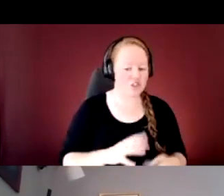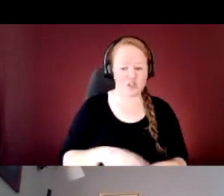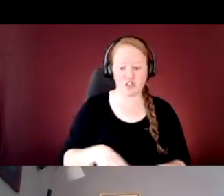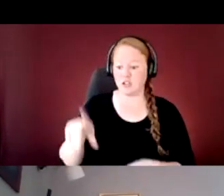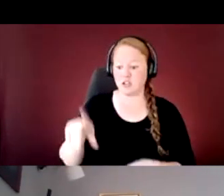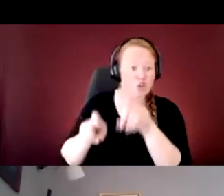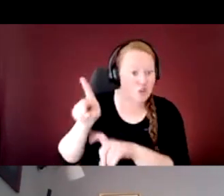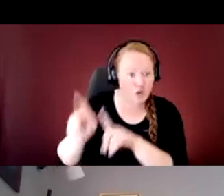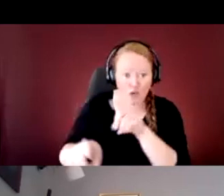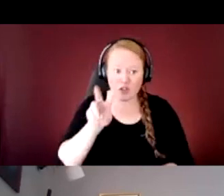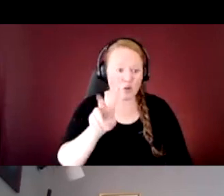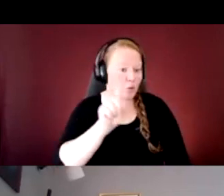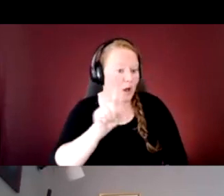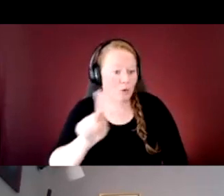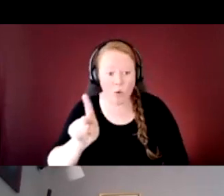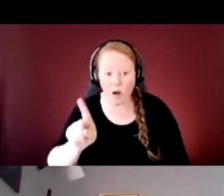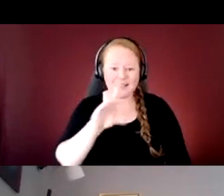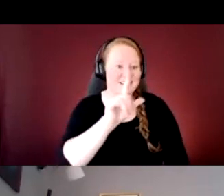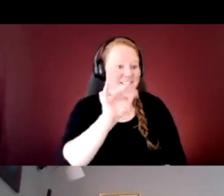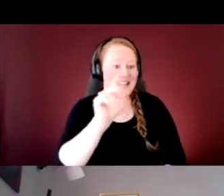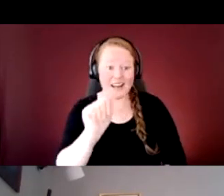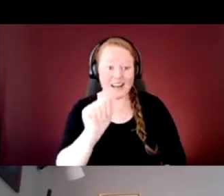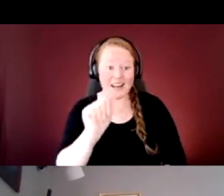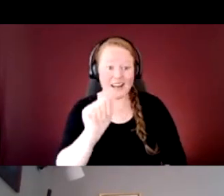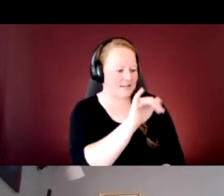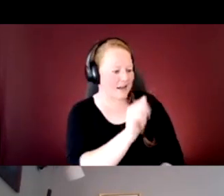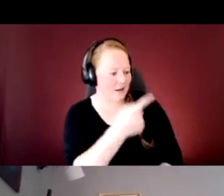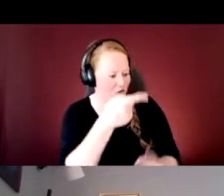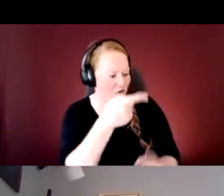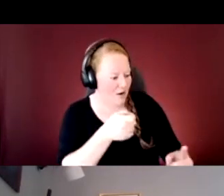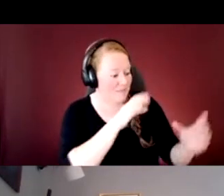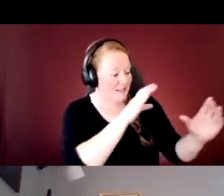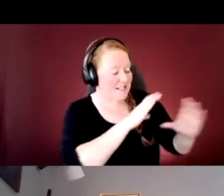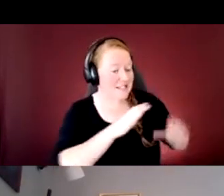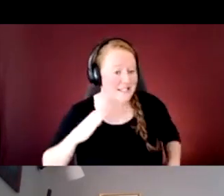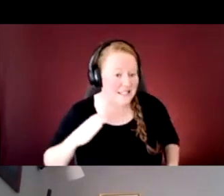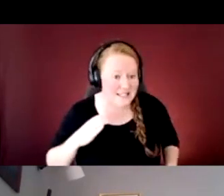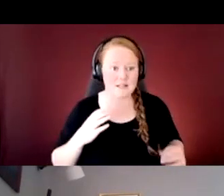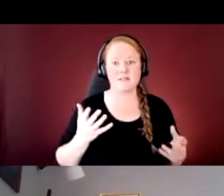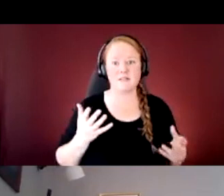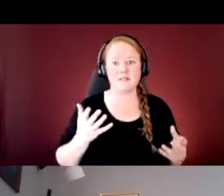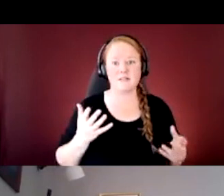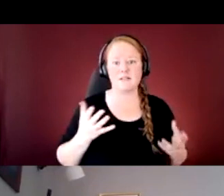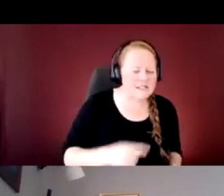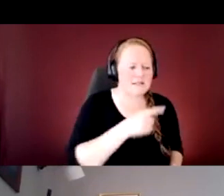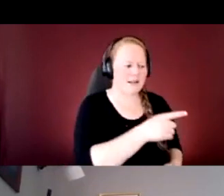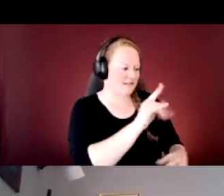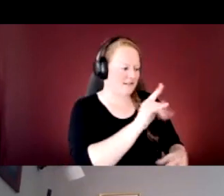assistance data, and data input from citizen and business support providing agencies across the